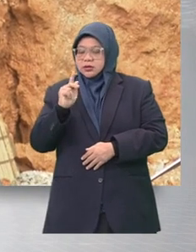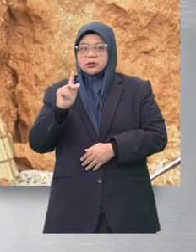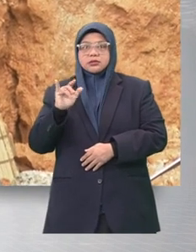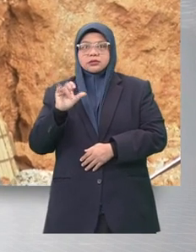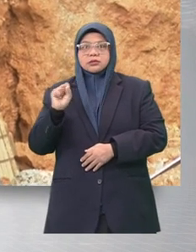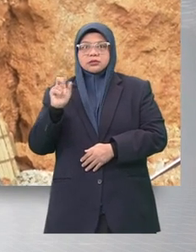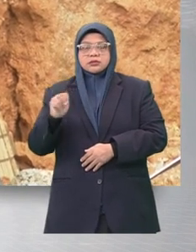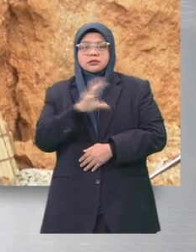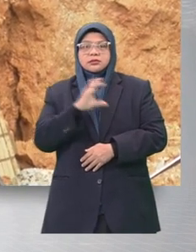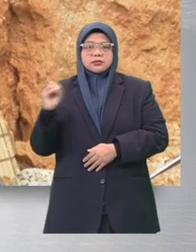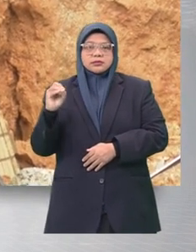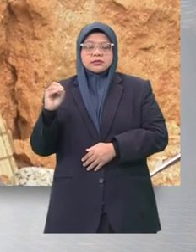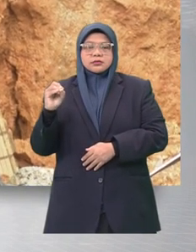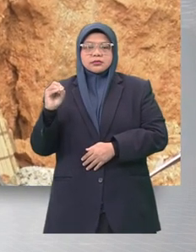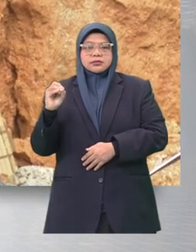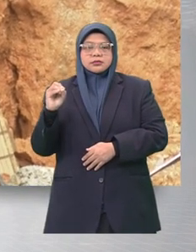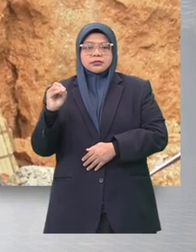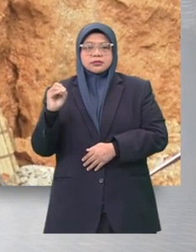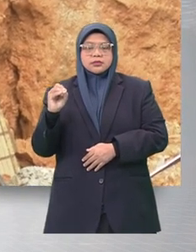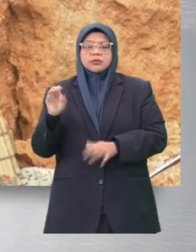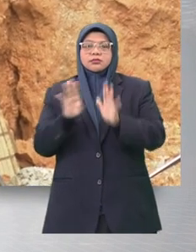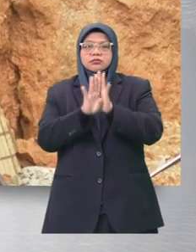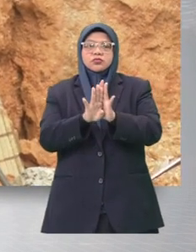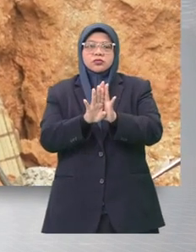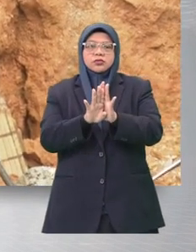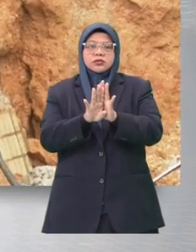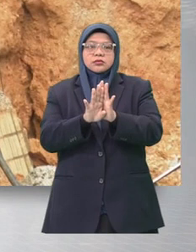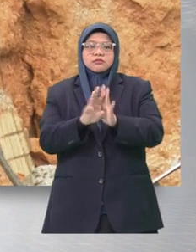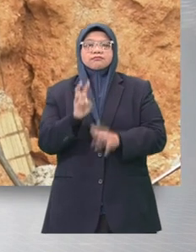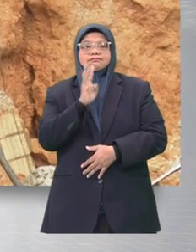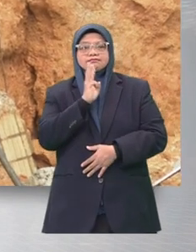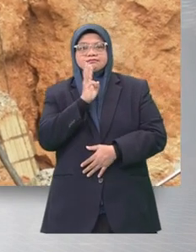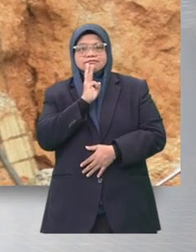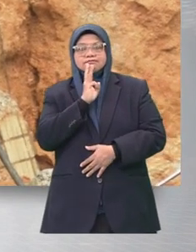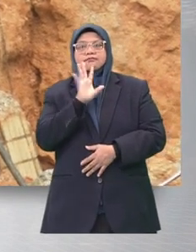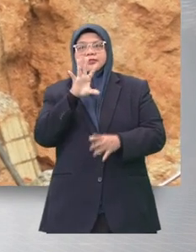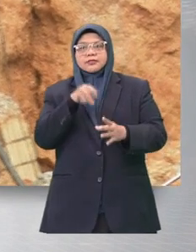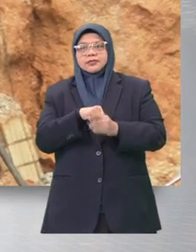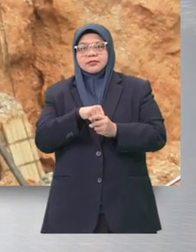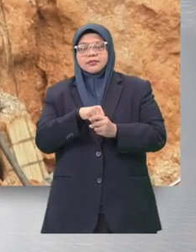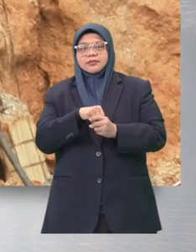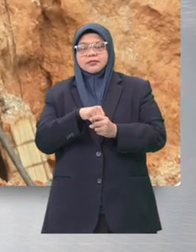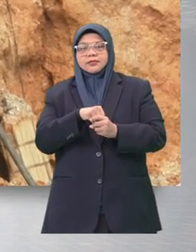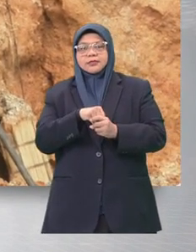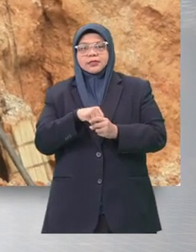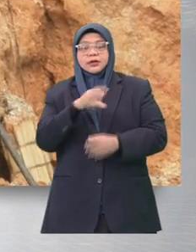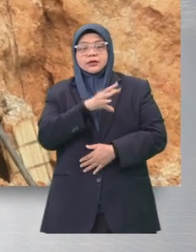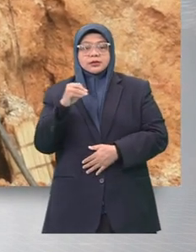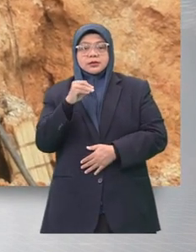some kind of evidence of water that is in the middle of the slope. And di